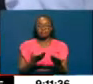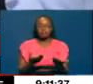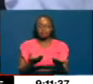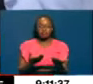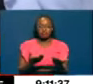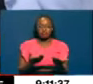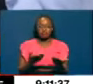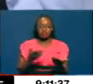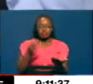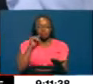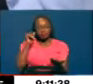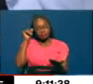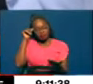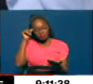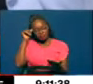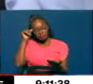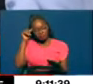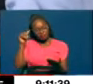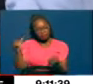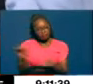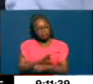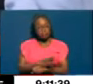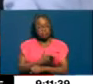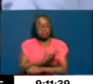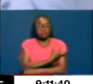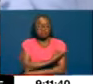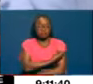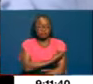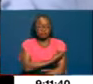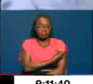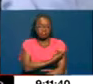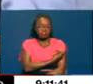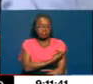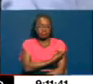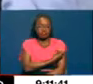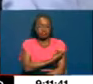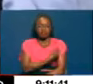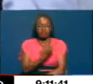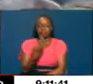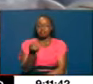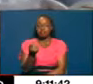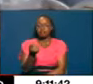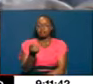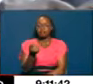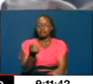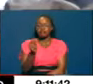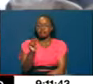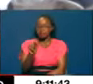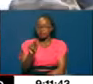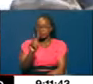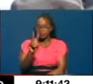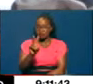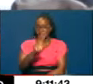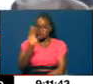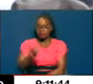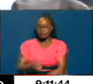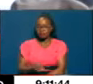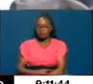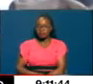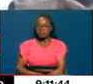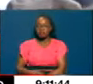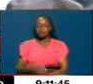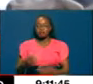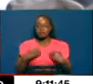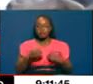adults who are fully vaccinated is 3.2%. Health Chief Administrative